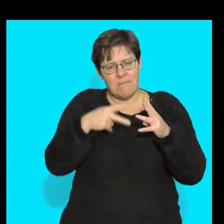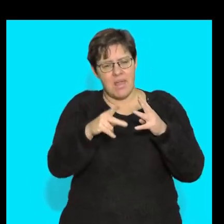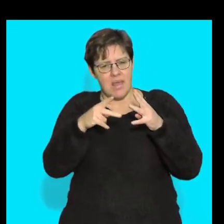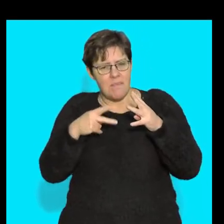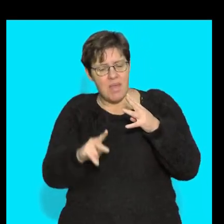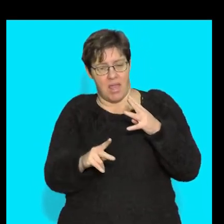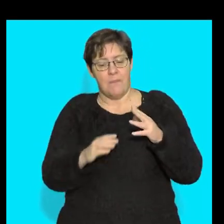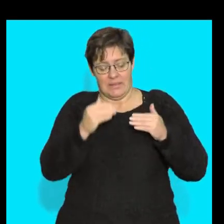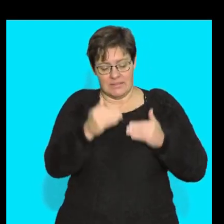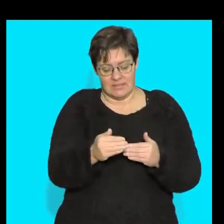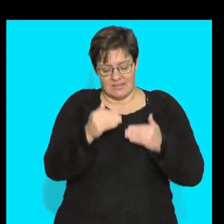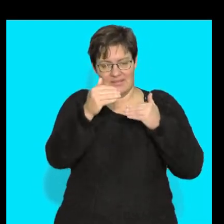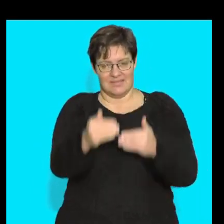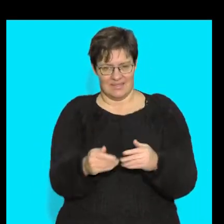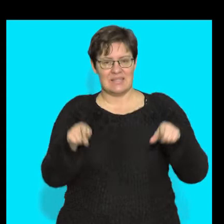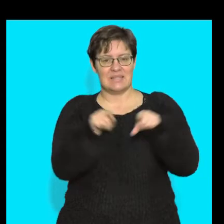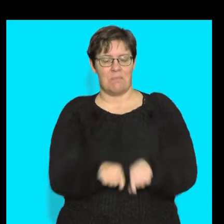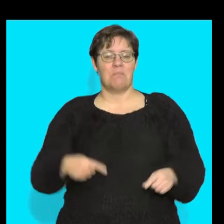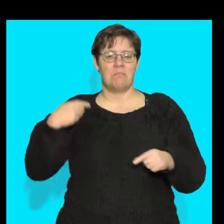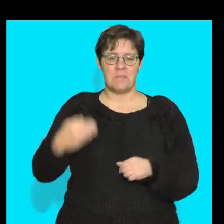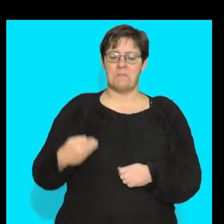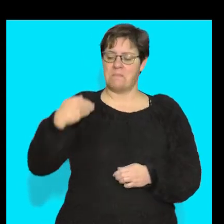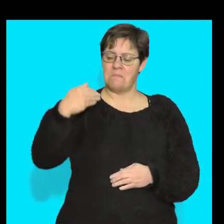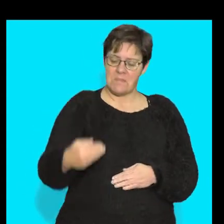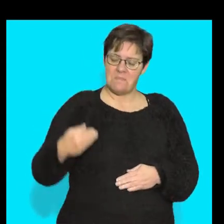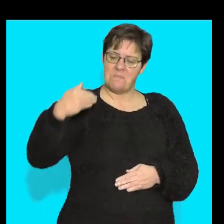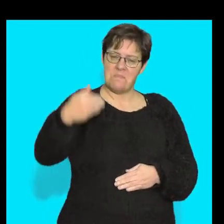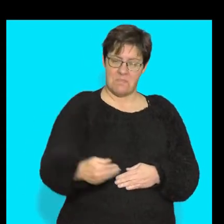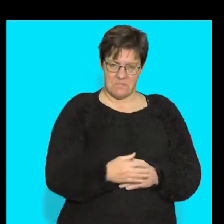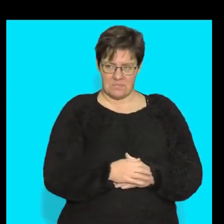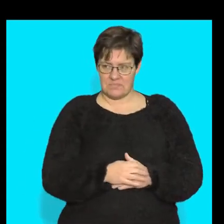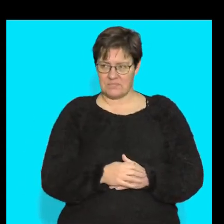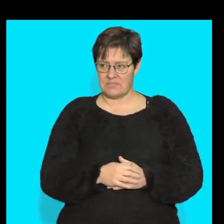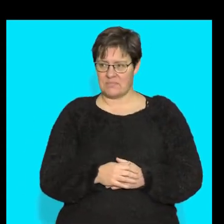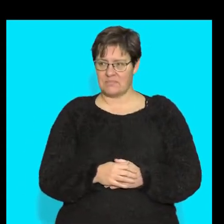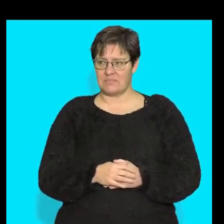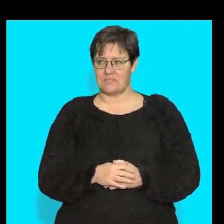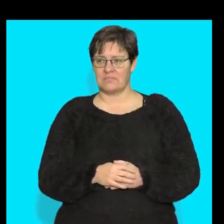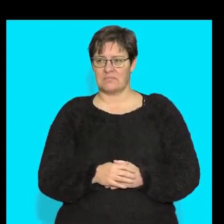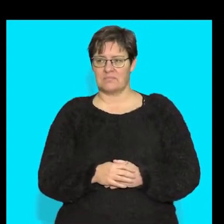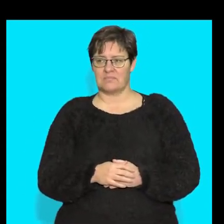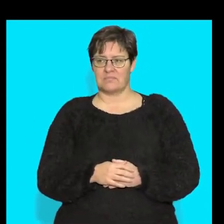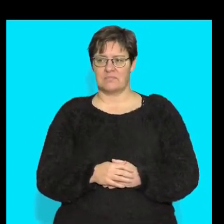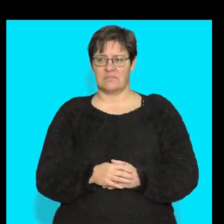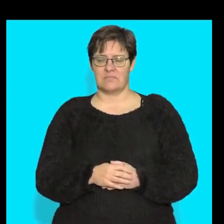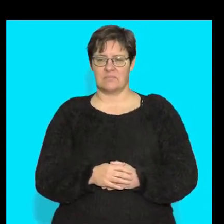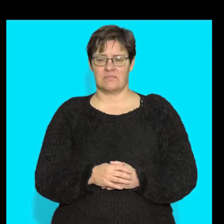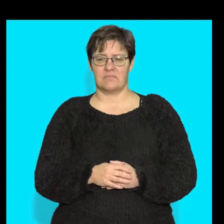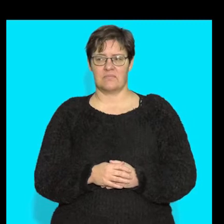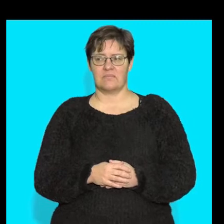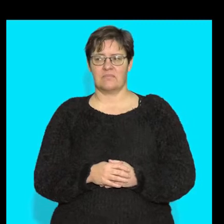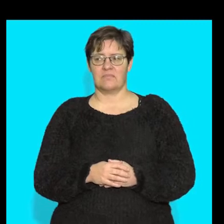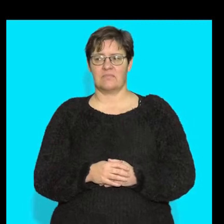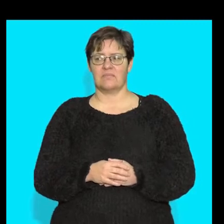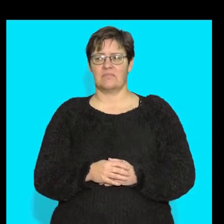right? Payments in regular intervals. I'll just say reg intervals, right?